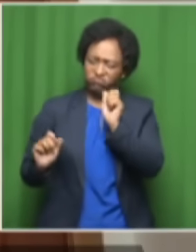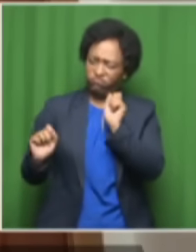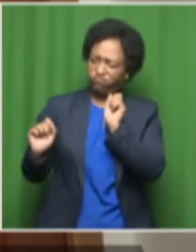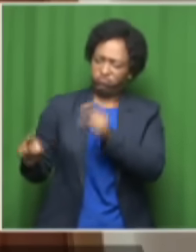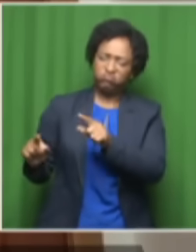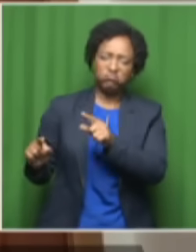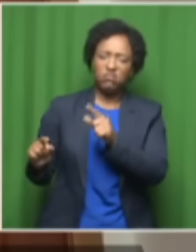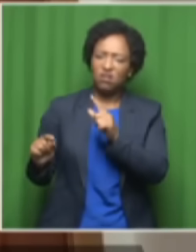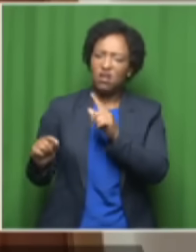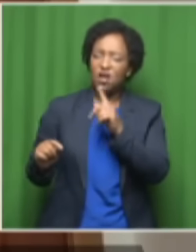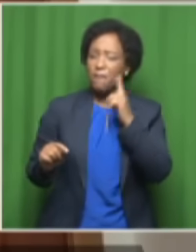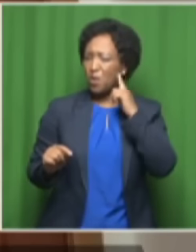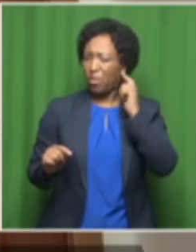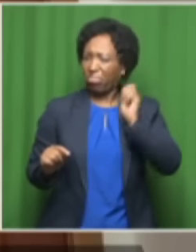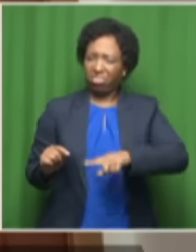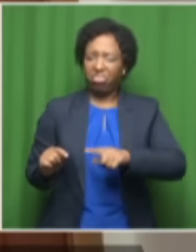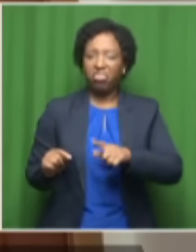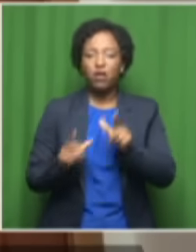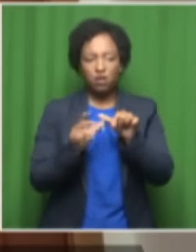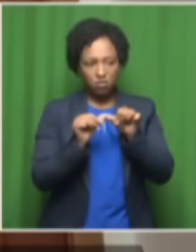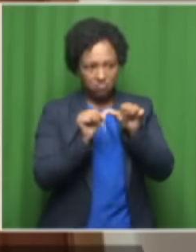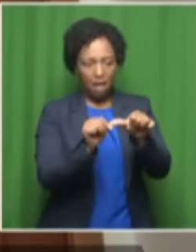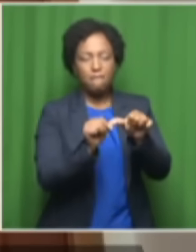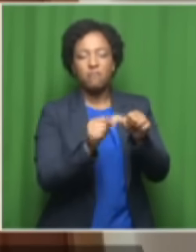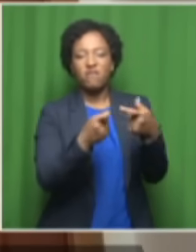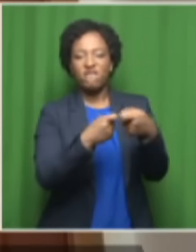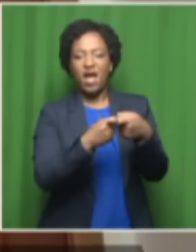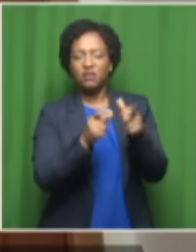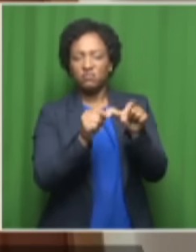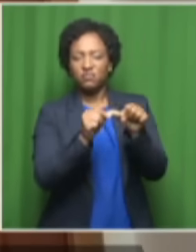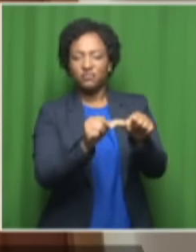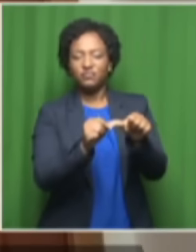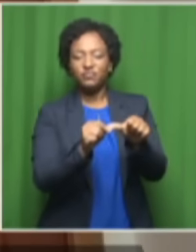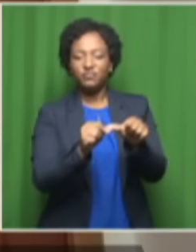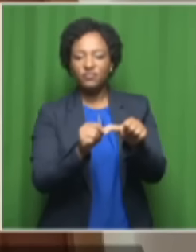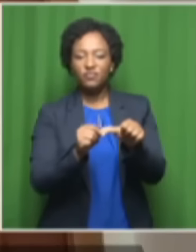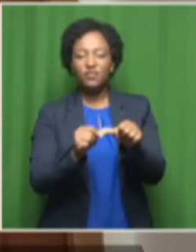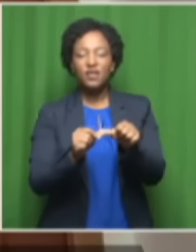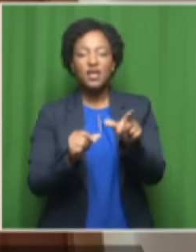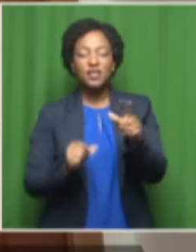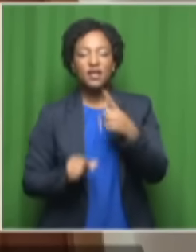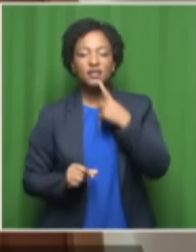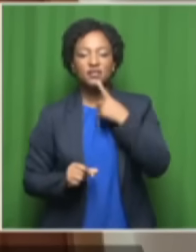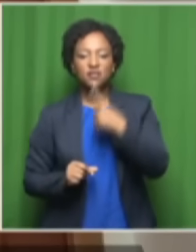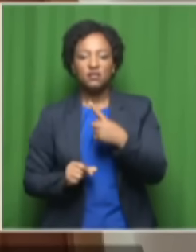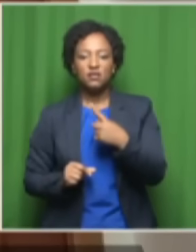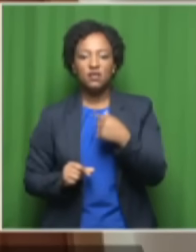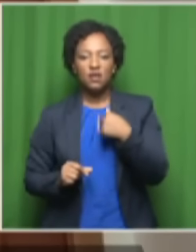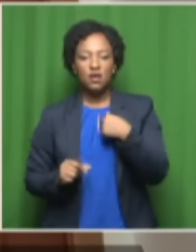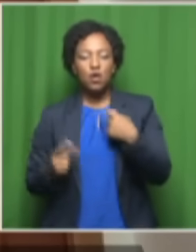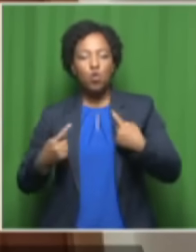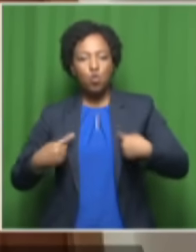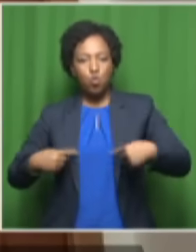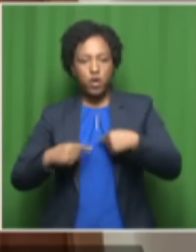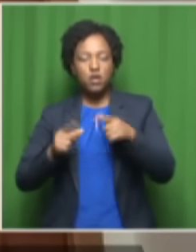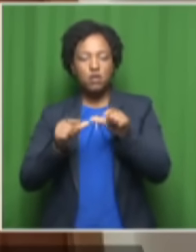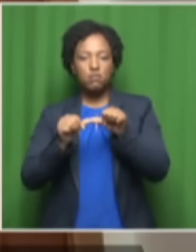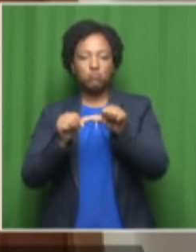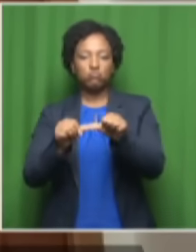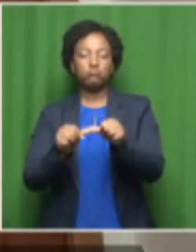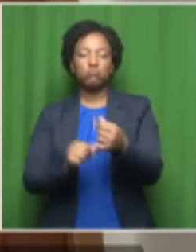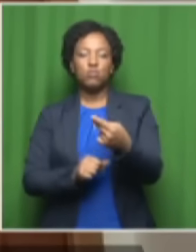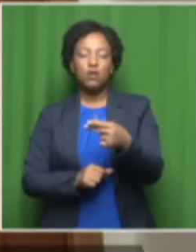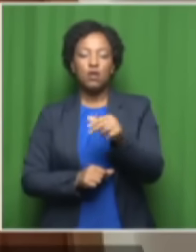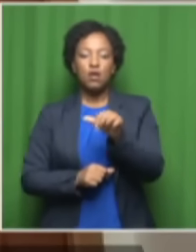military operation in Gaza. Because even though it's being framed as we are going after Hamas and we're not going to